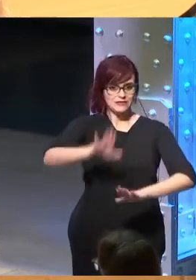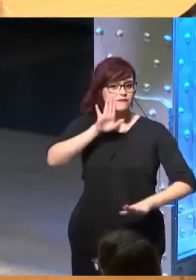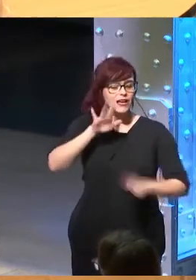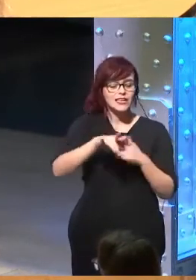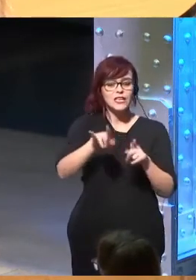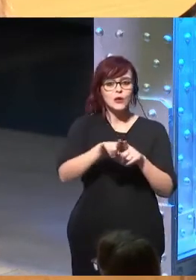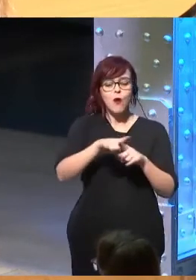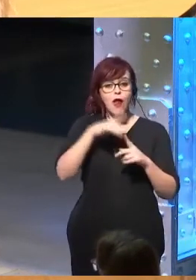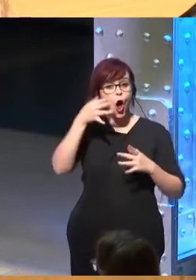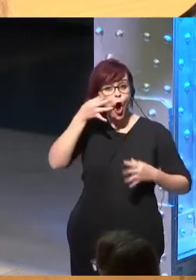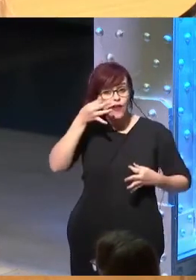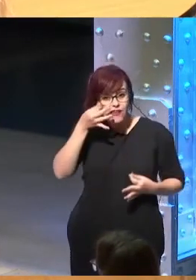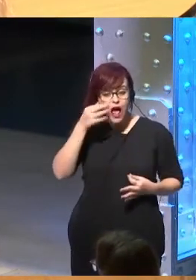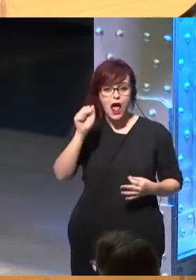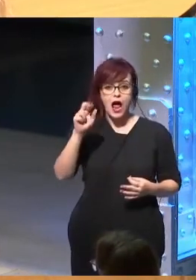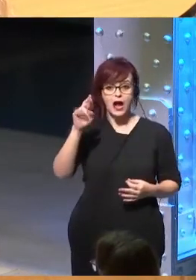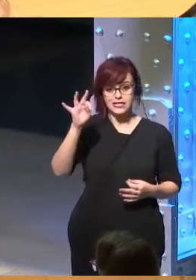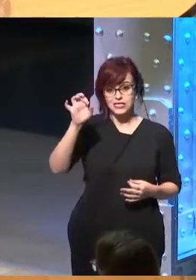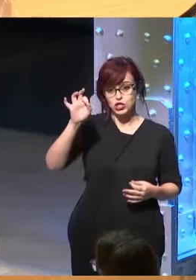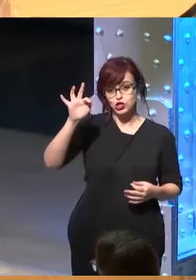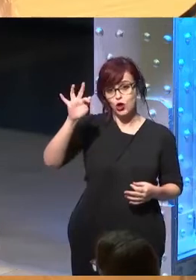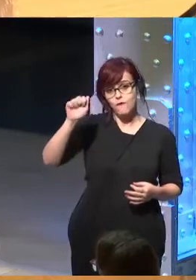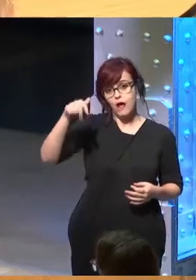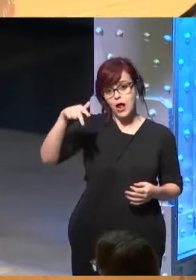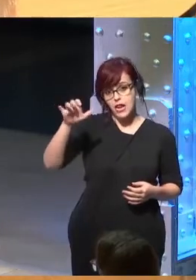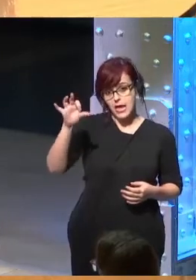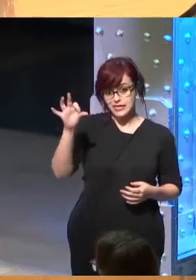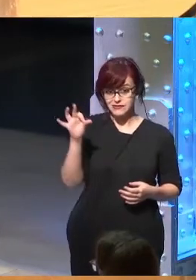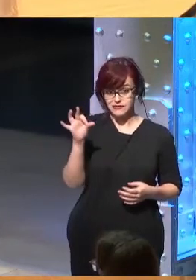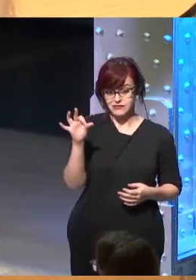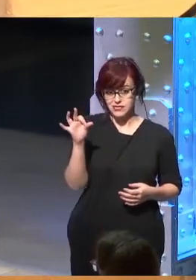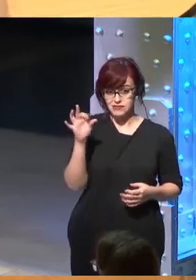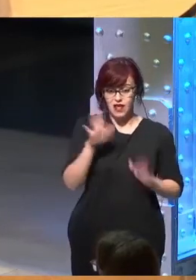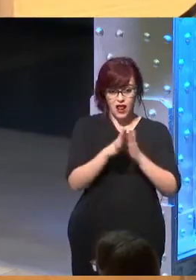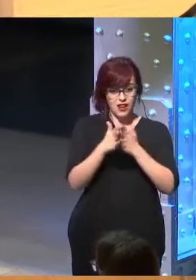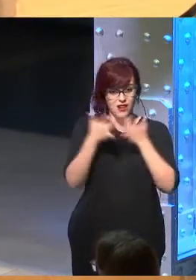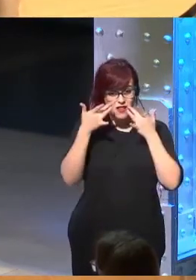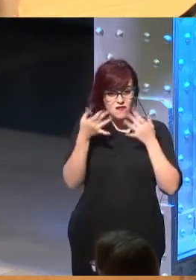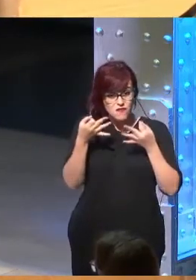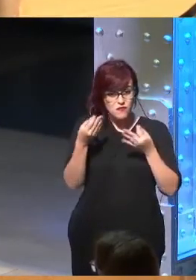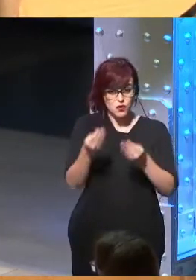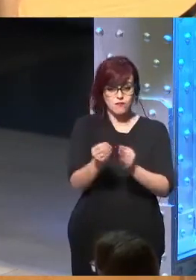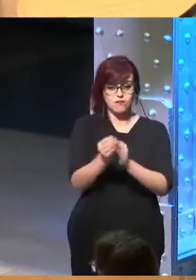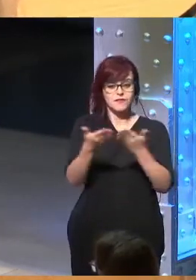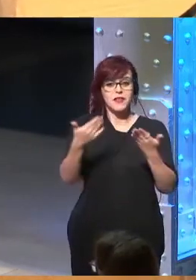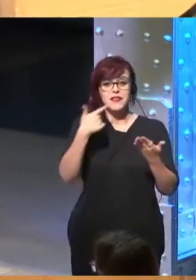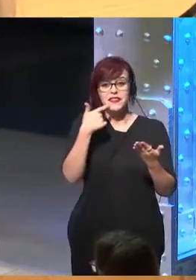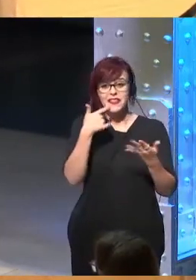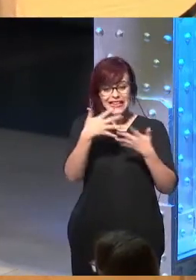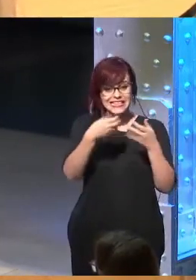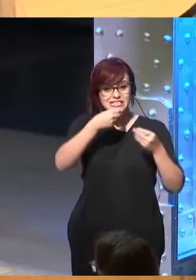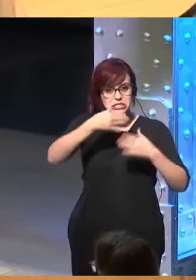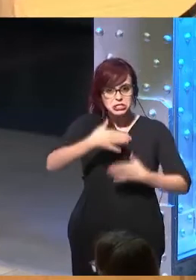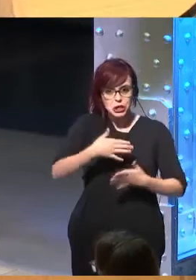it is an entirely, it in a sense entirely undermines women's